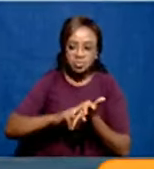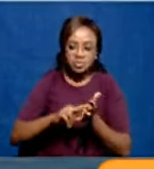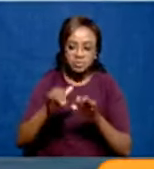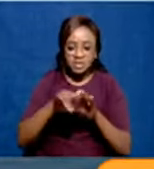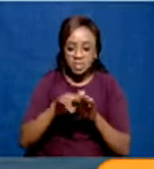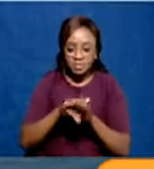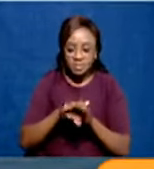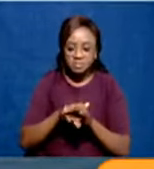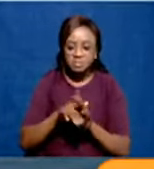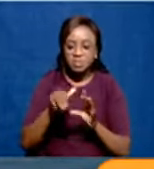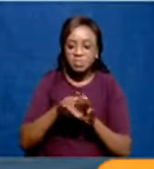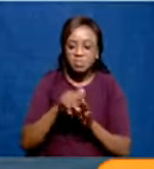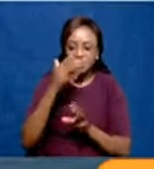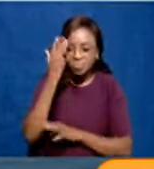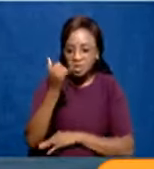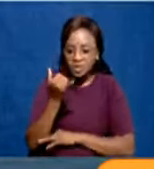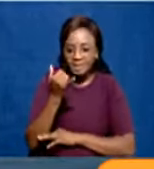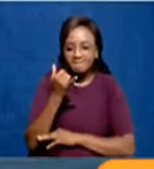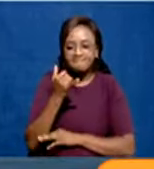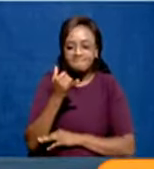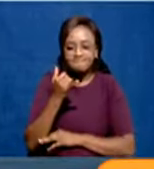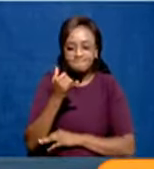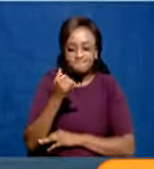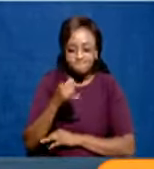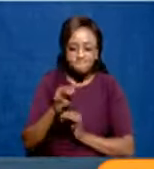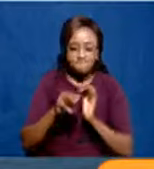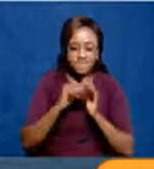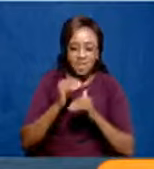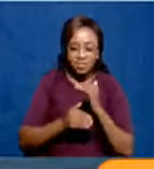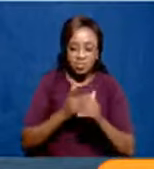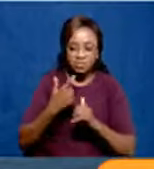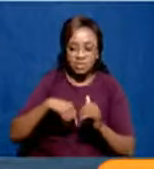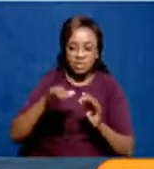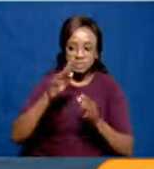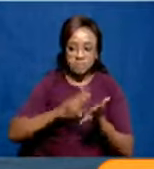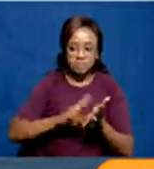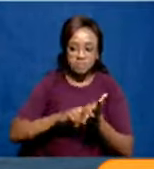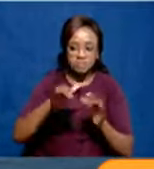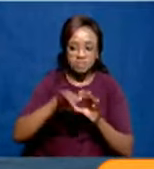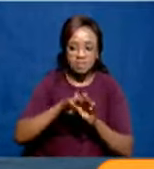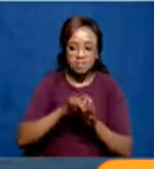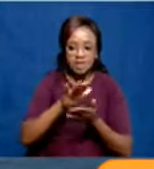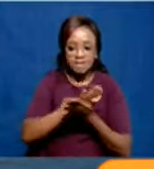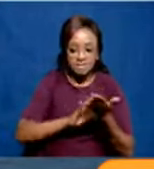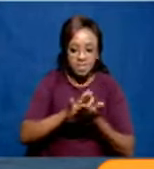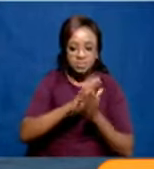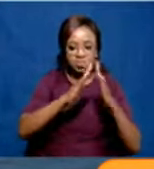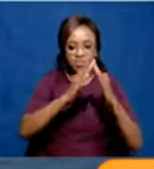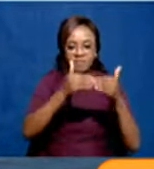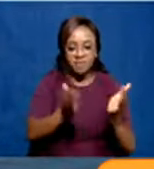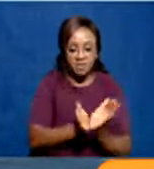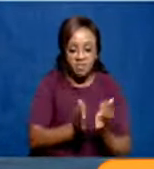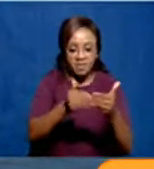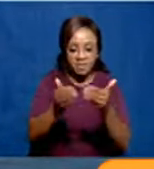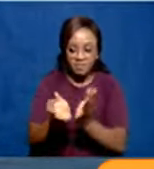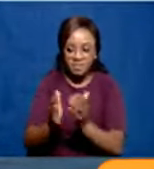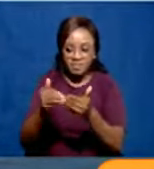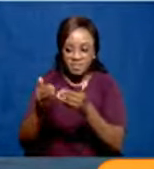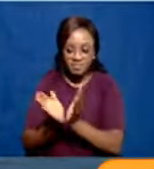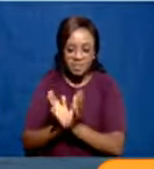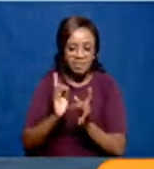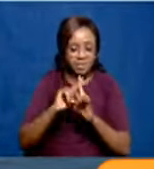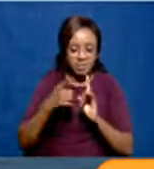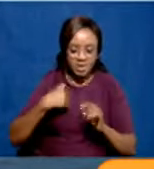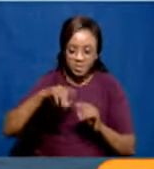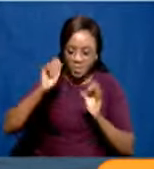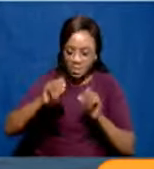Reasons being, firstly, I think the model in which we are registering members, this was household based as opposed to the previous one. That, however, does not stop us from